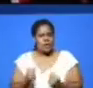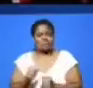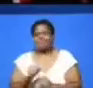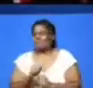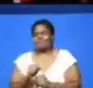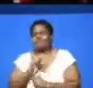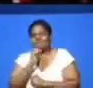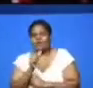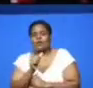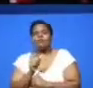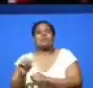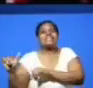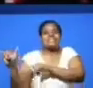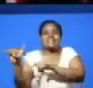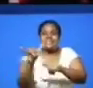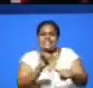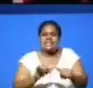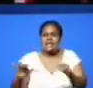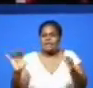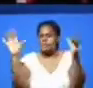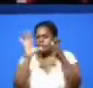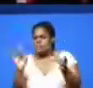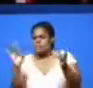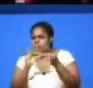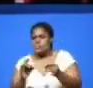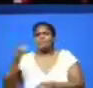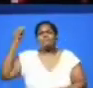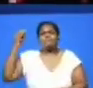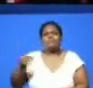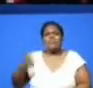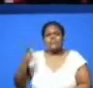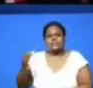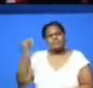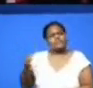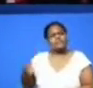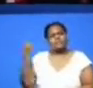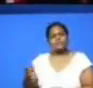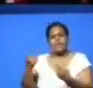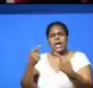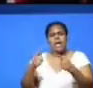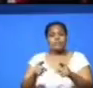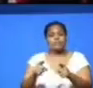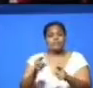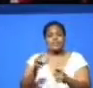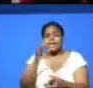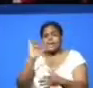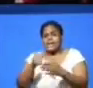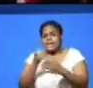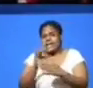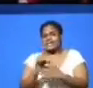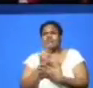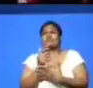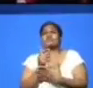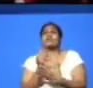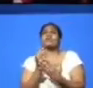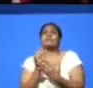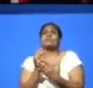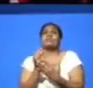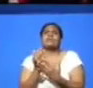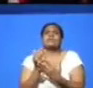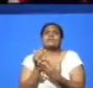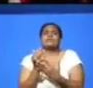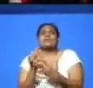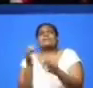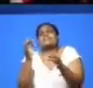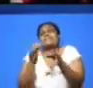of message, the same kind of clarion call. Elijah was no sugar-coating preacher. Elijah